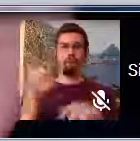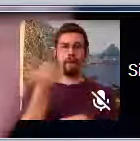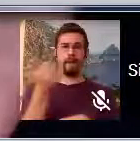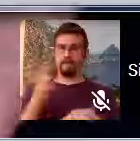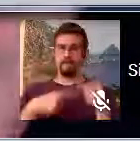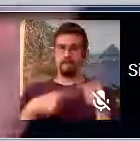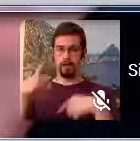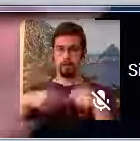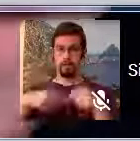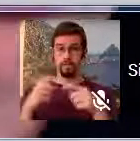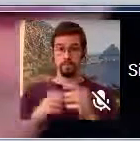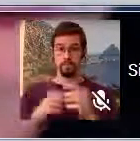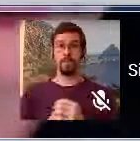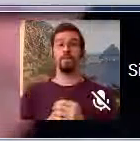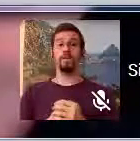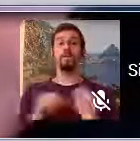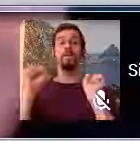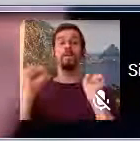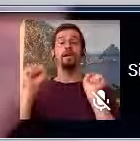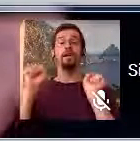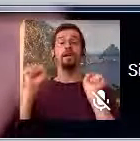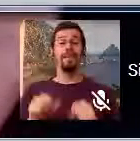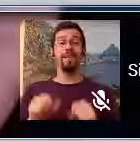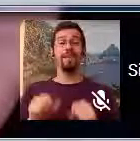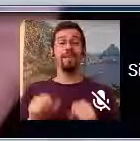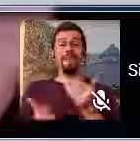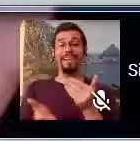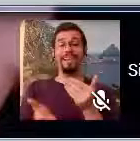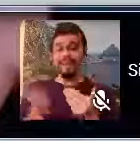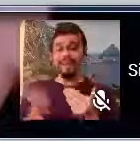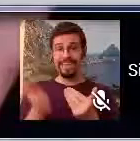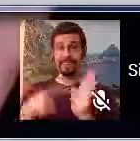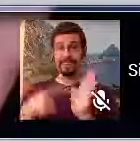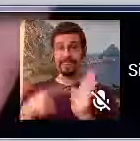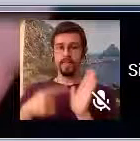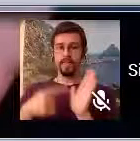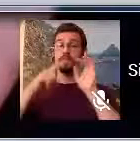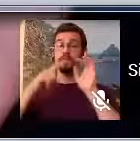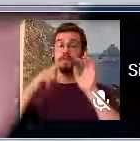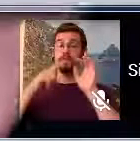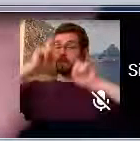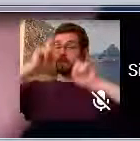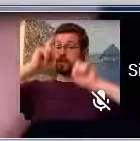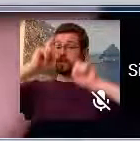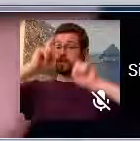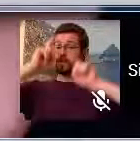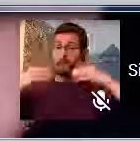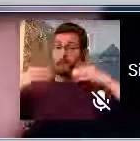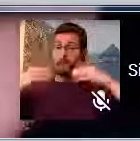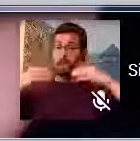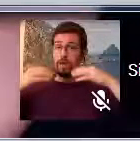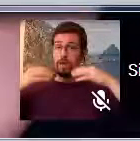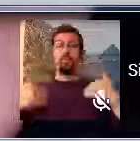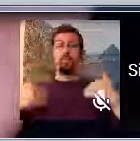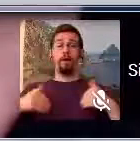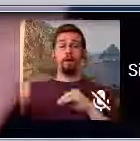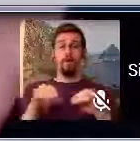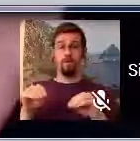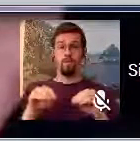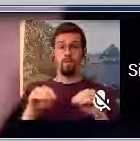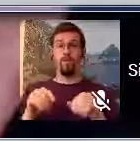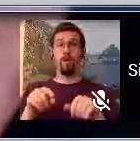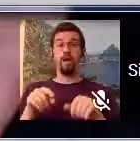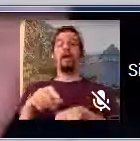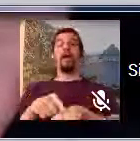It can easily indicate facial expressions, body movements, and long speech segments.